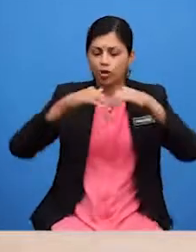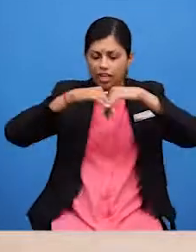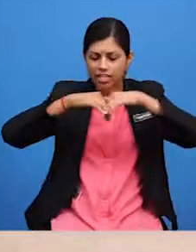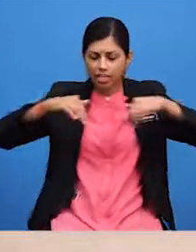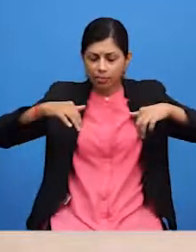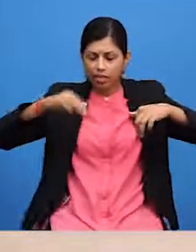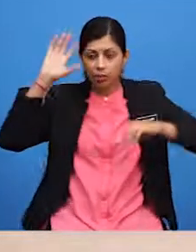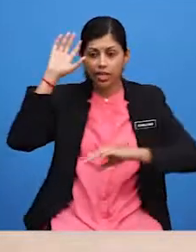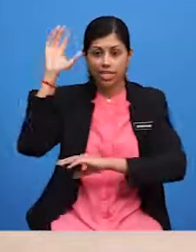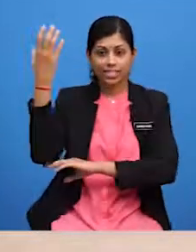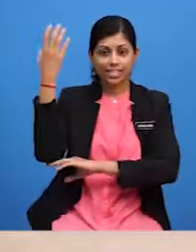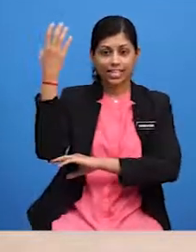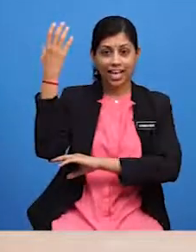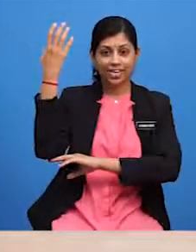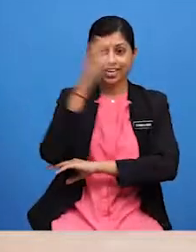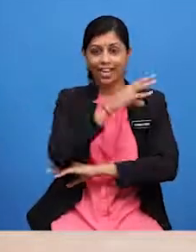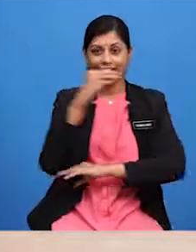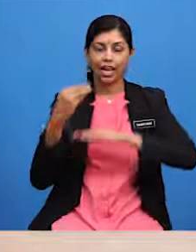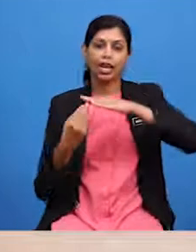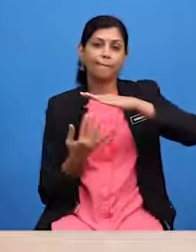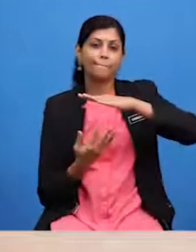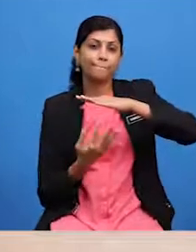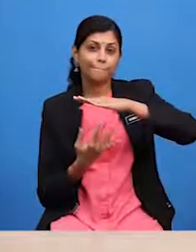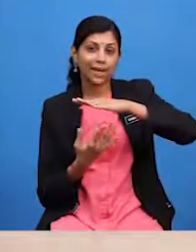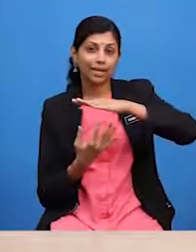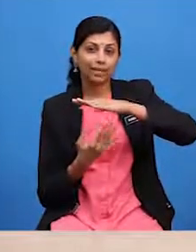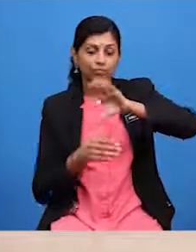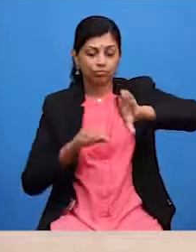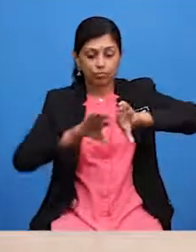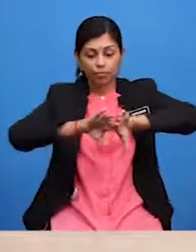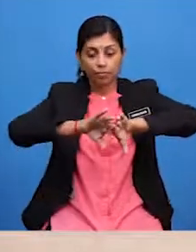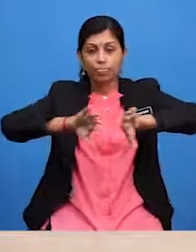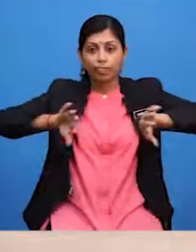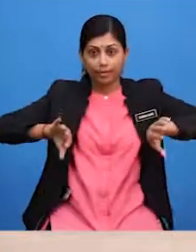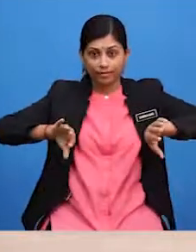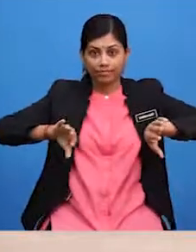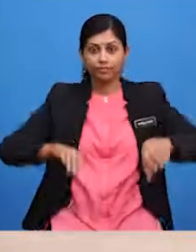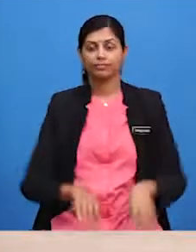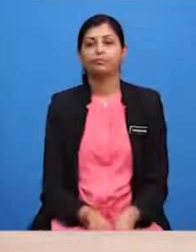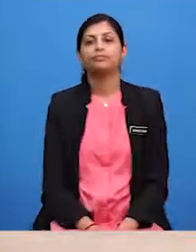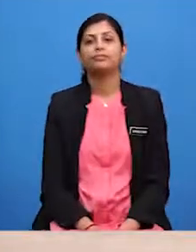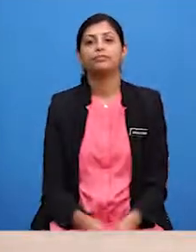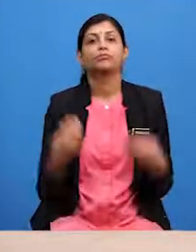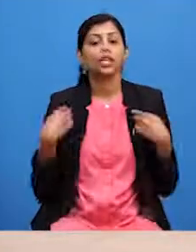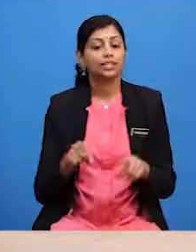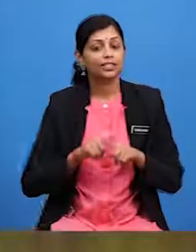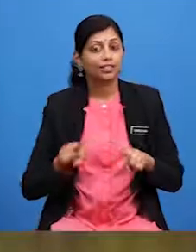word sun and burn and on their own. They carry different meanings.